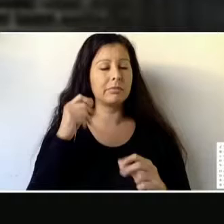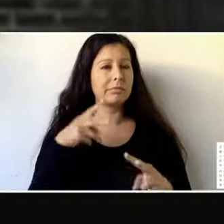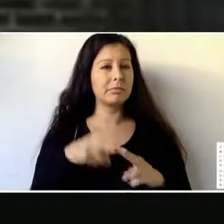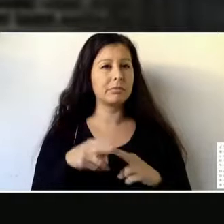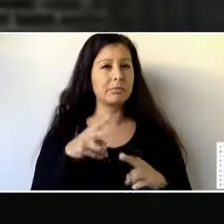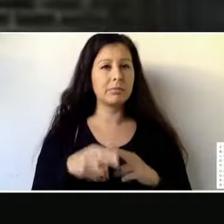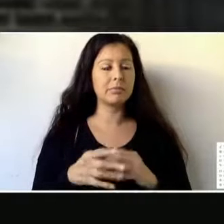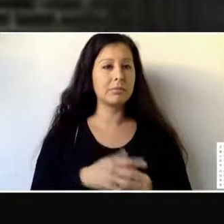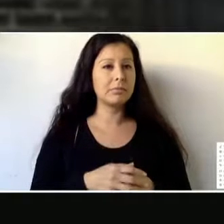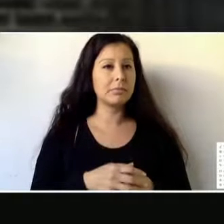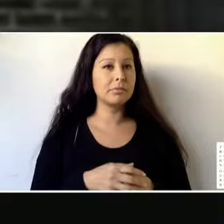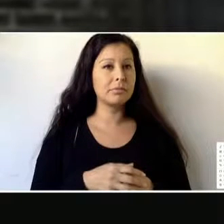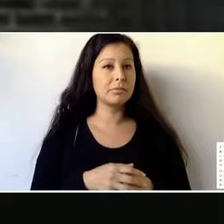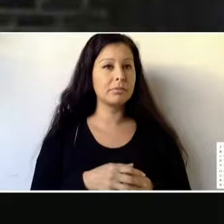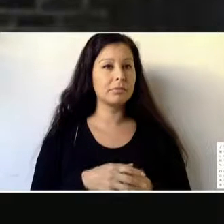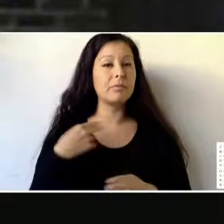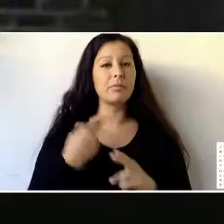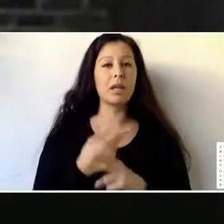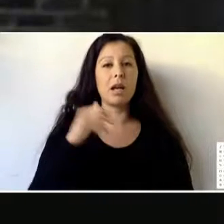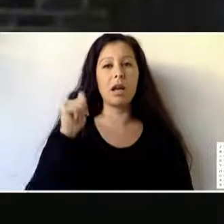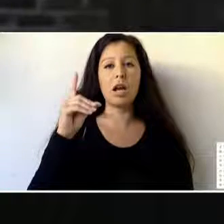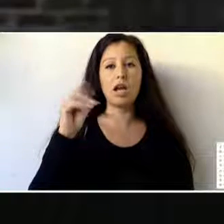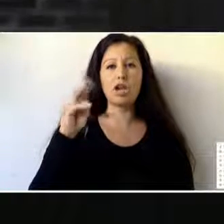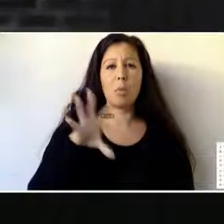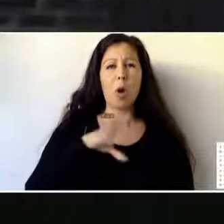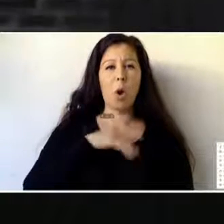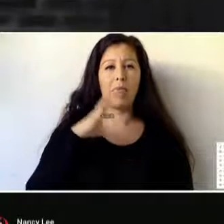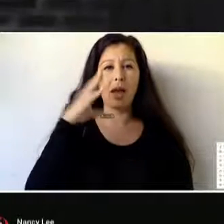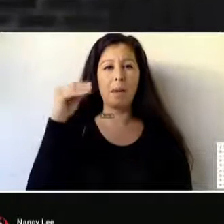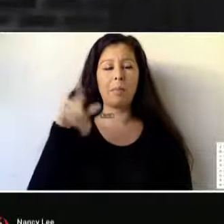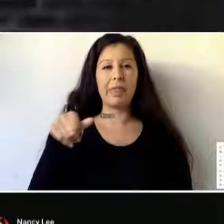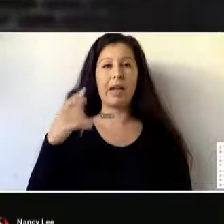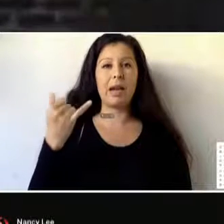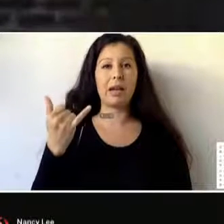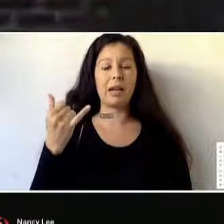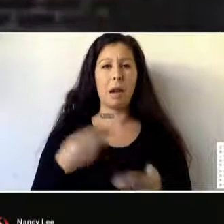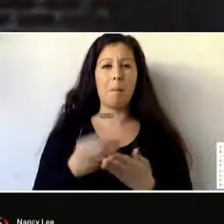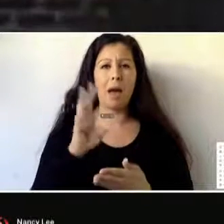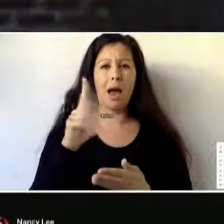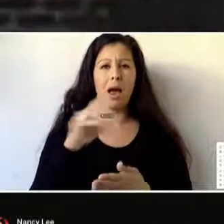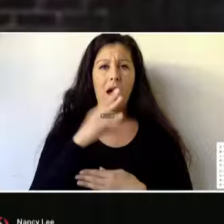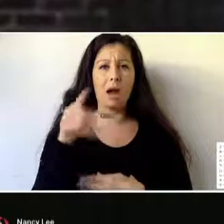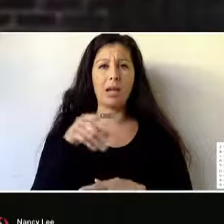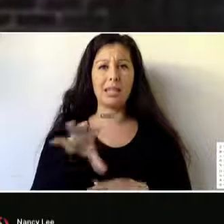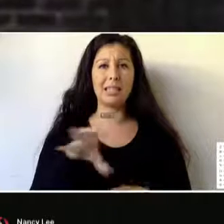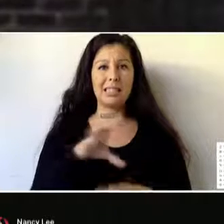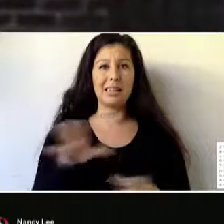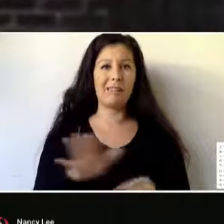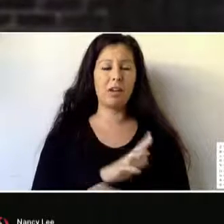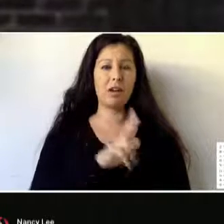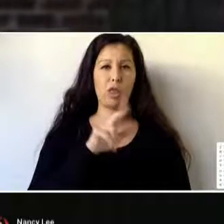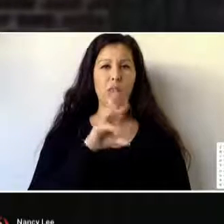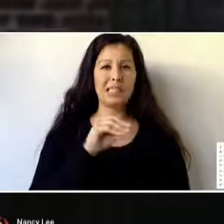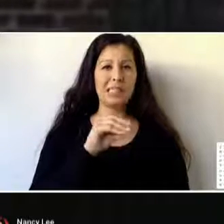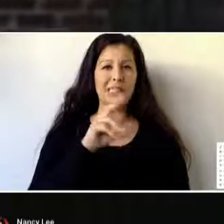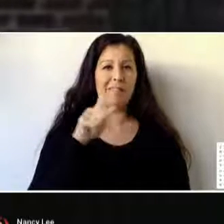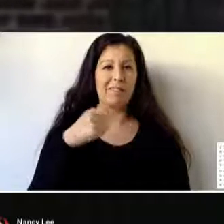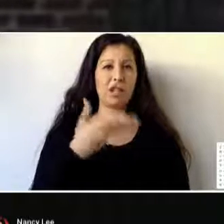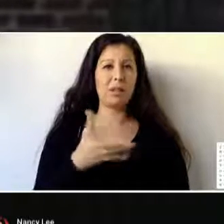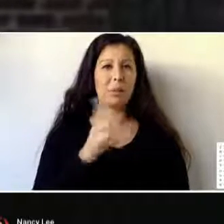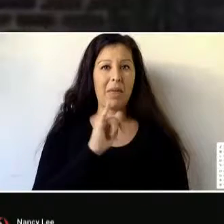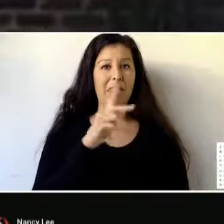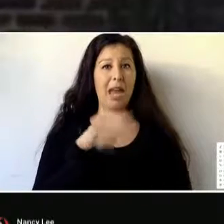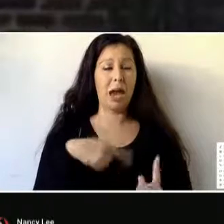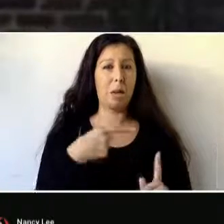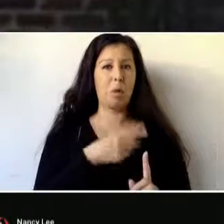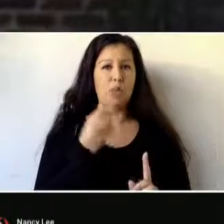But at that point, I believe Adobe owned the company that it currently, it bought out a company that does all the 360 video stuff. But at